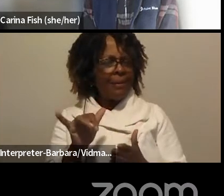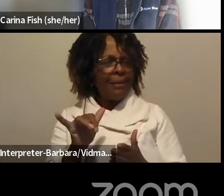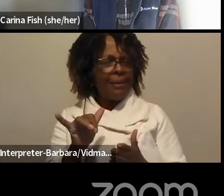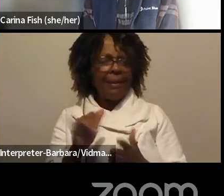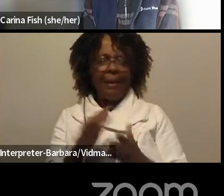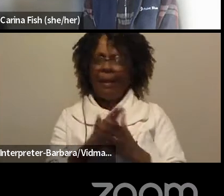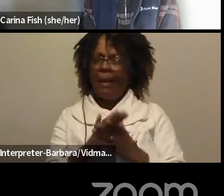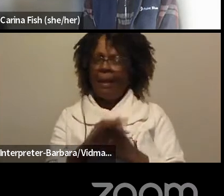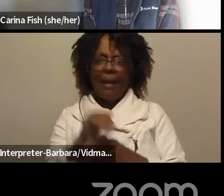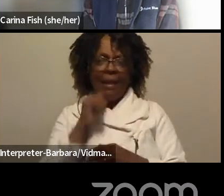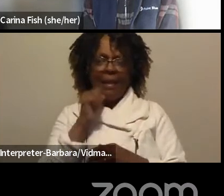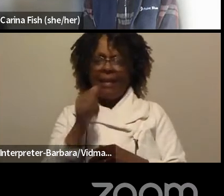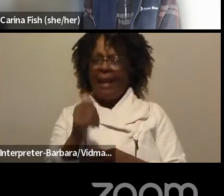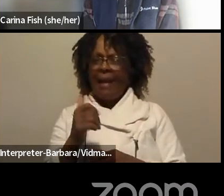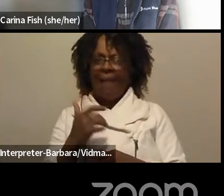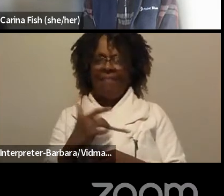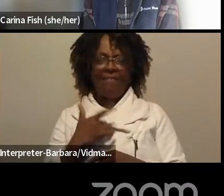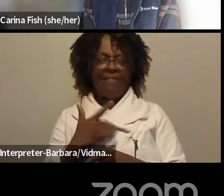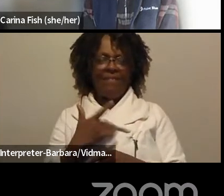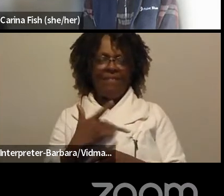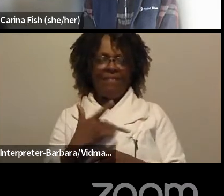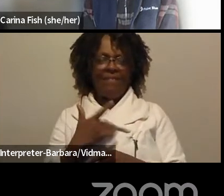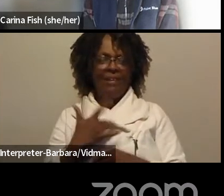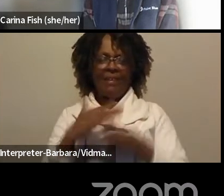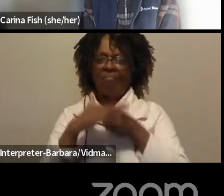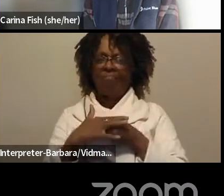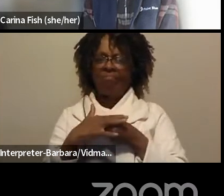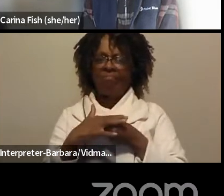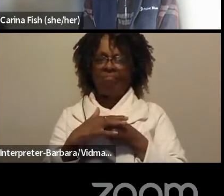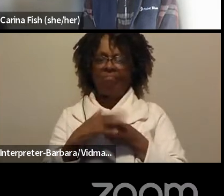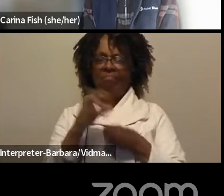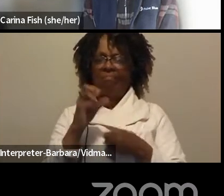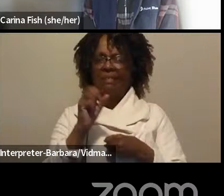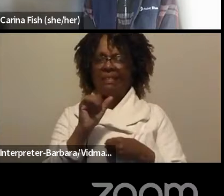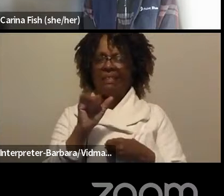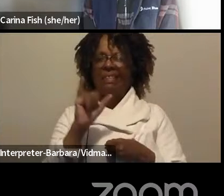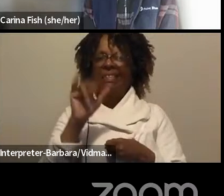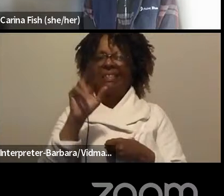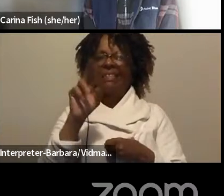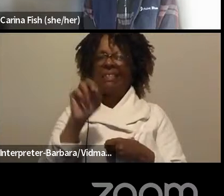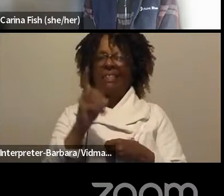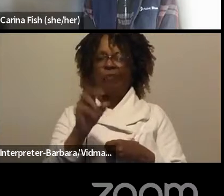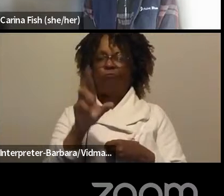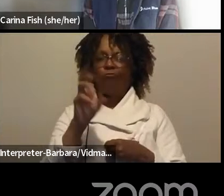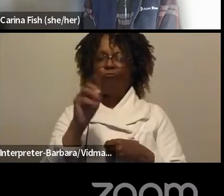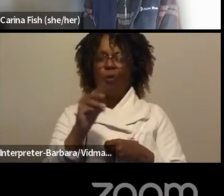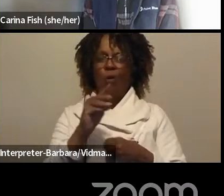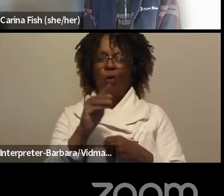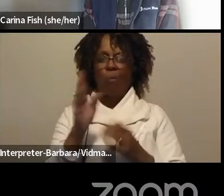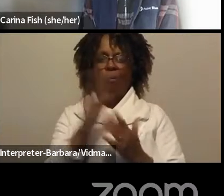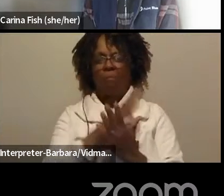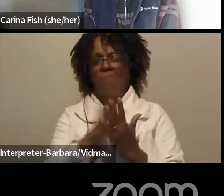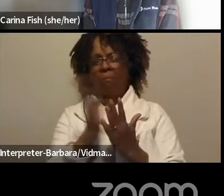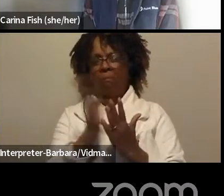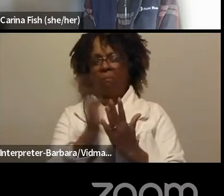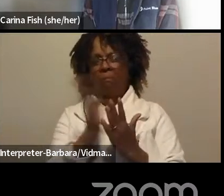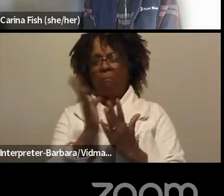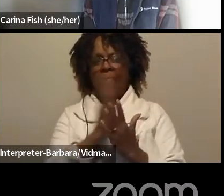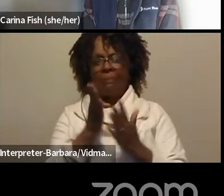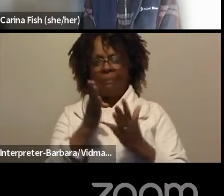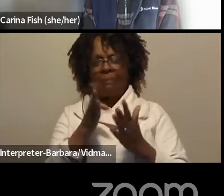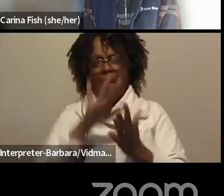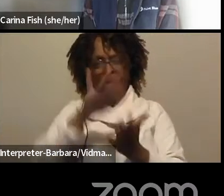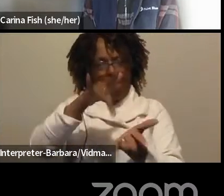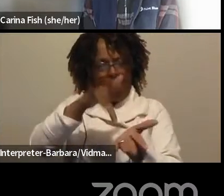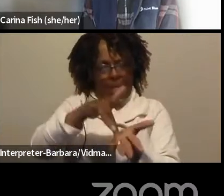syndrome until maybe towards the mid part of my first year. And that was